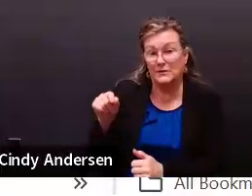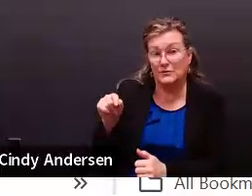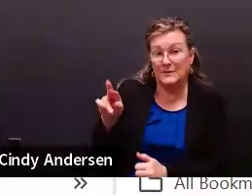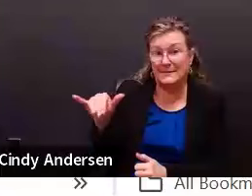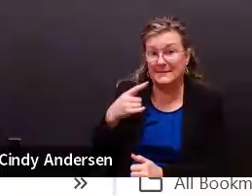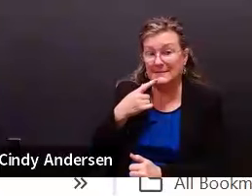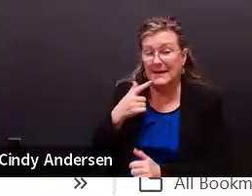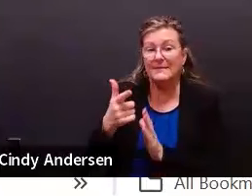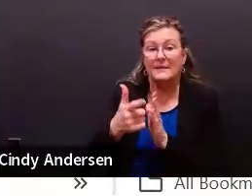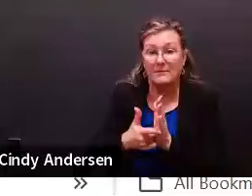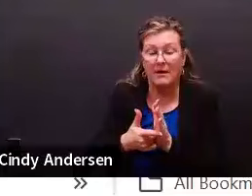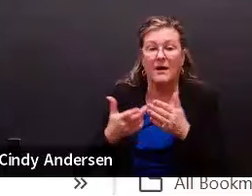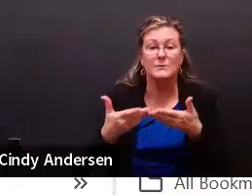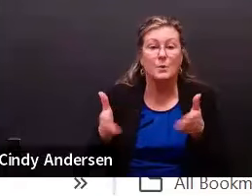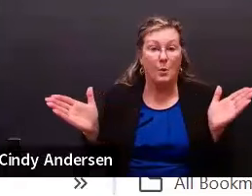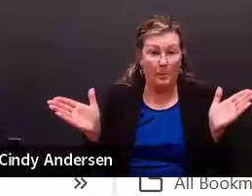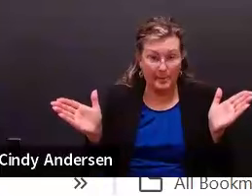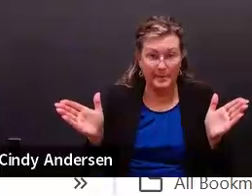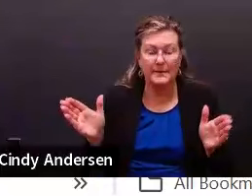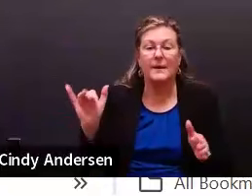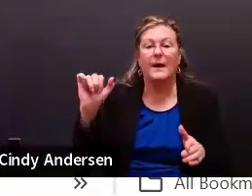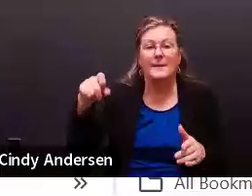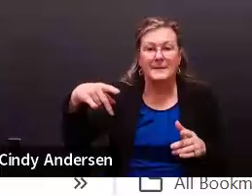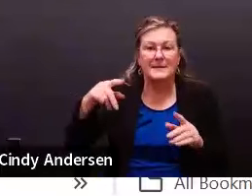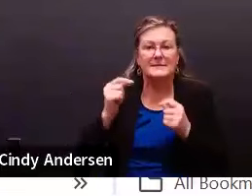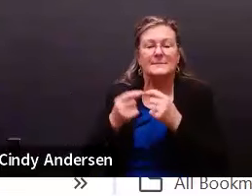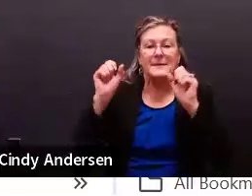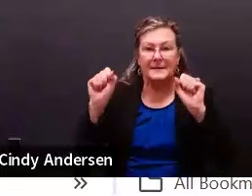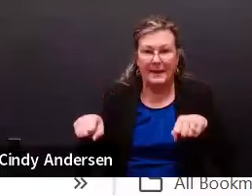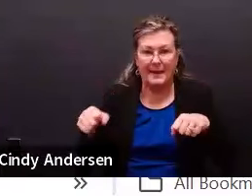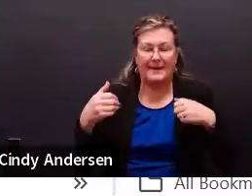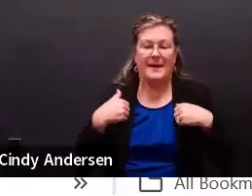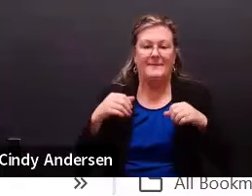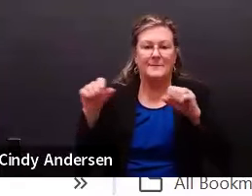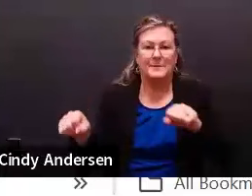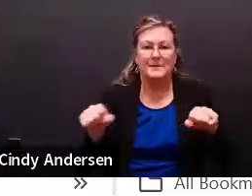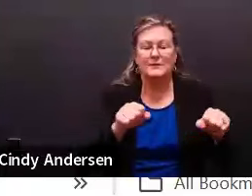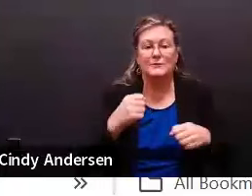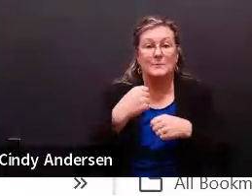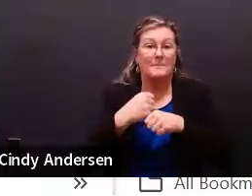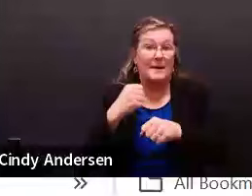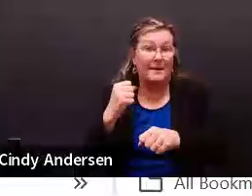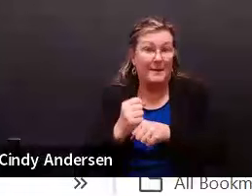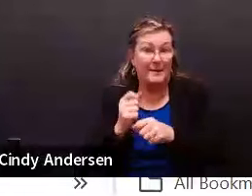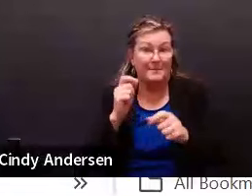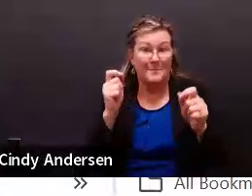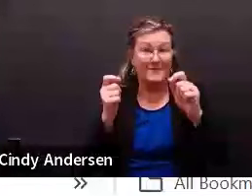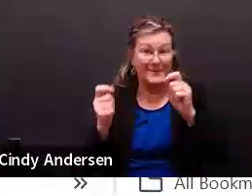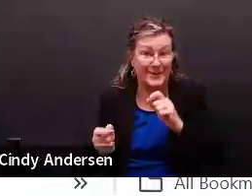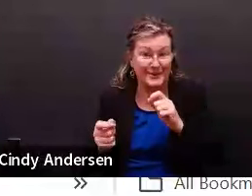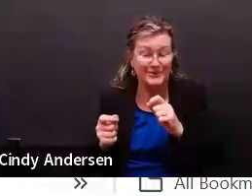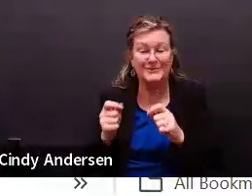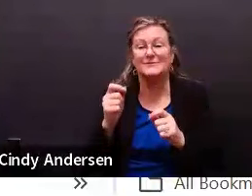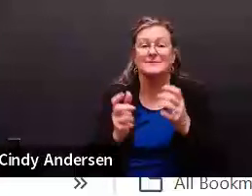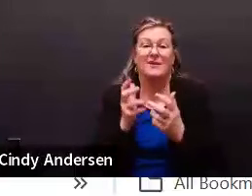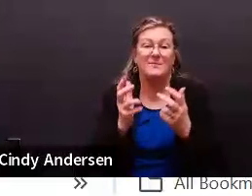the law is open, and IEP teams do, have the ability to make modifications,